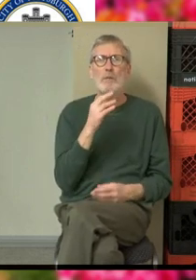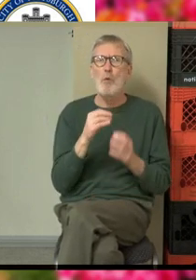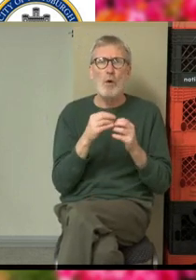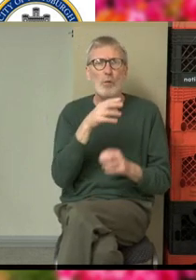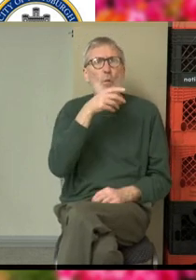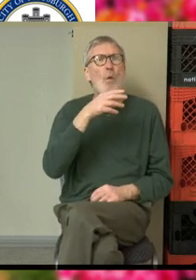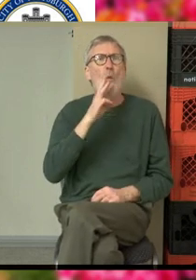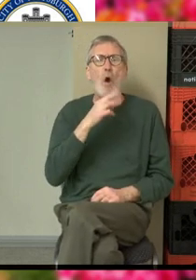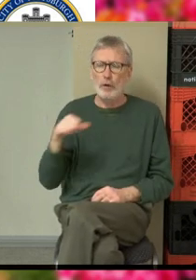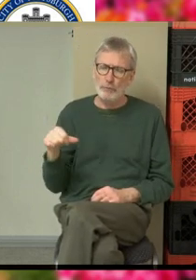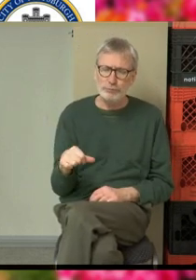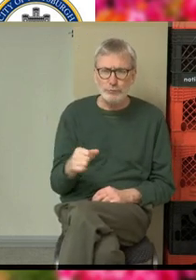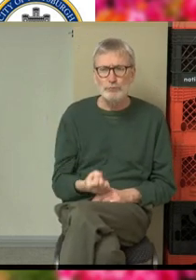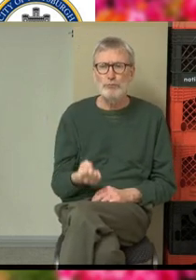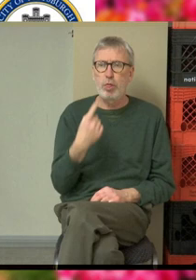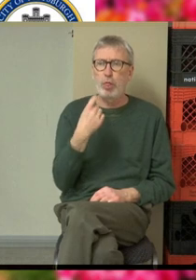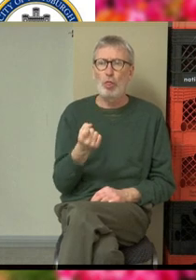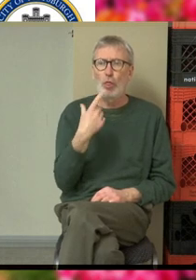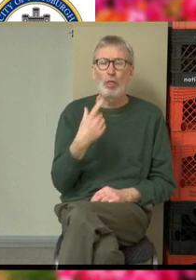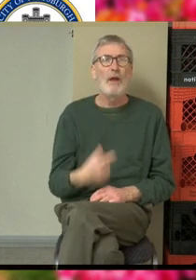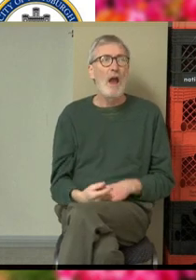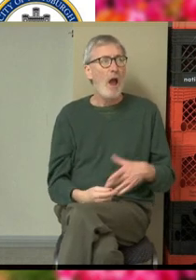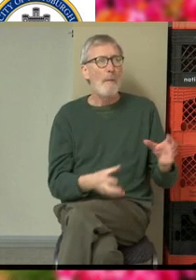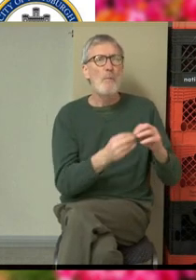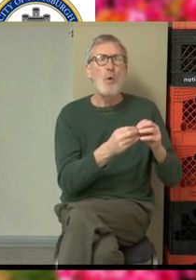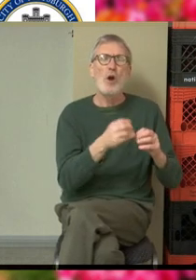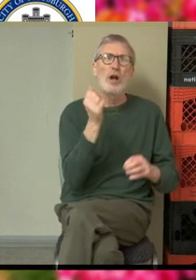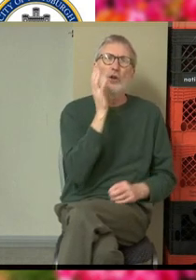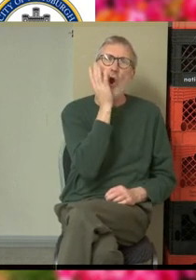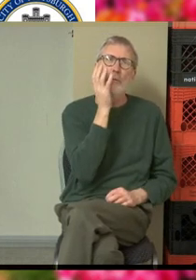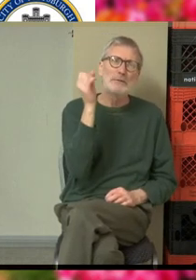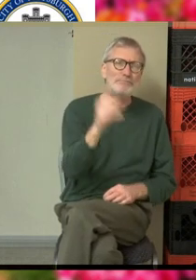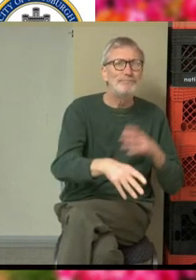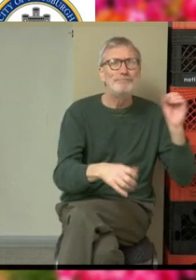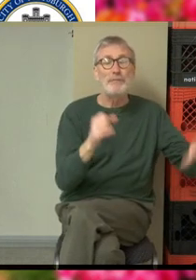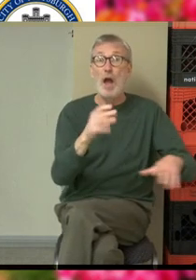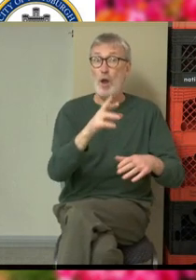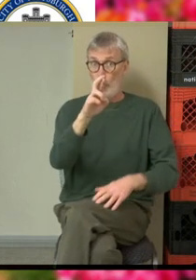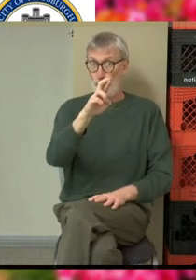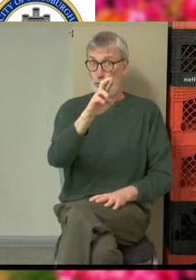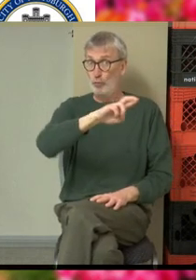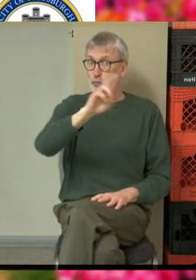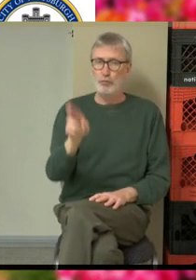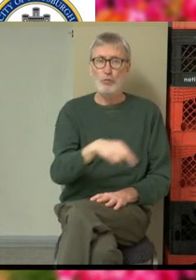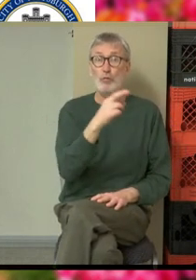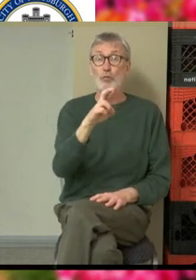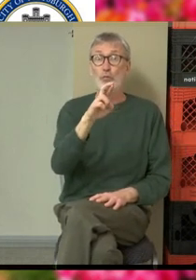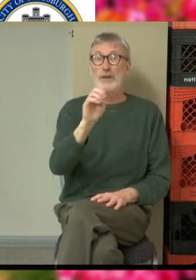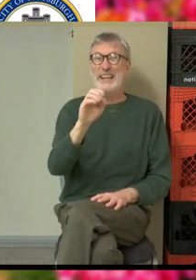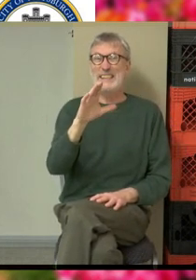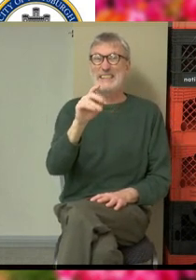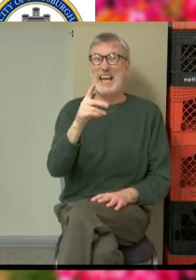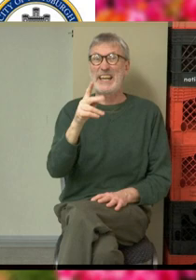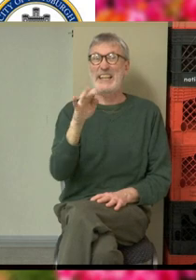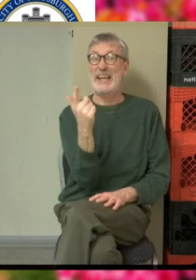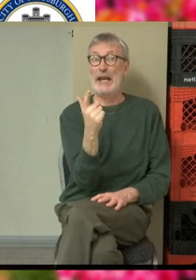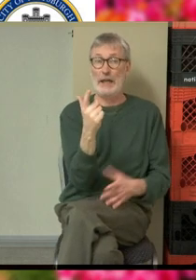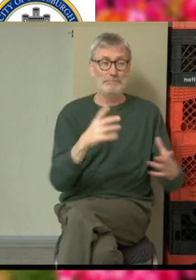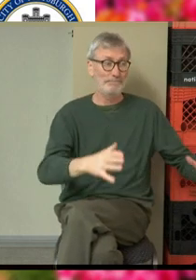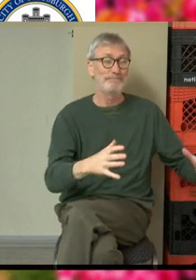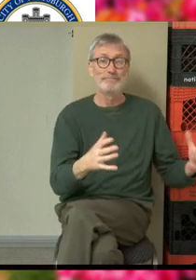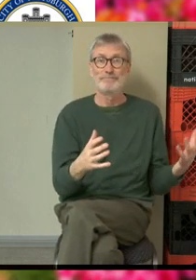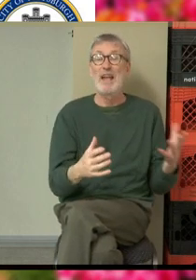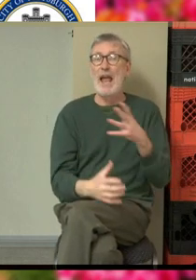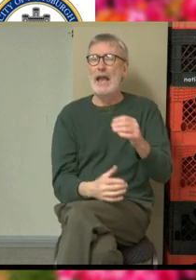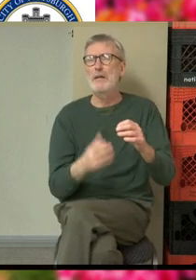park, adding more trash and recycling receptacles within the park. Again, another plug